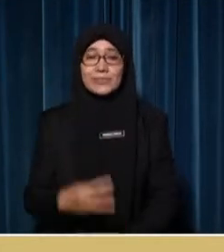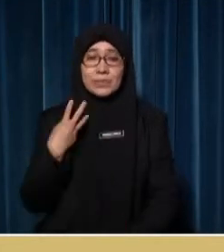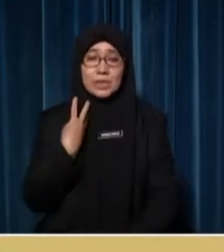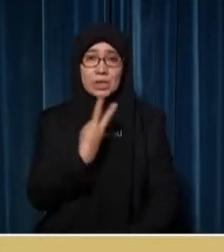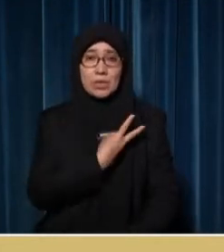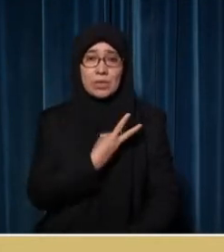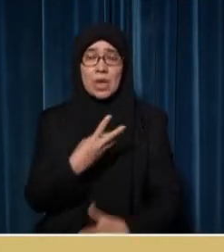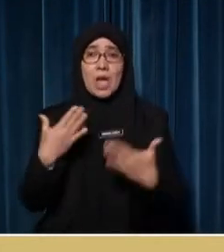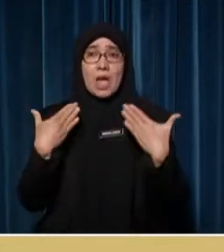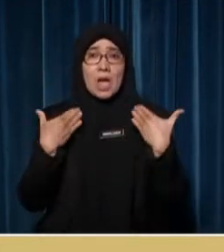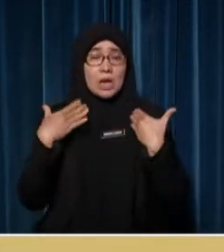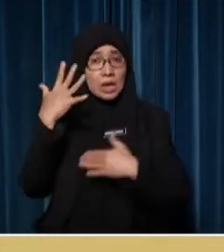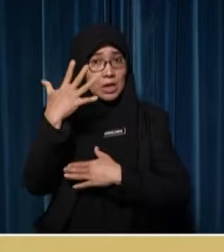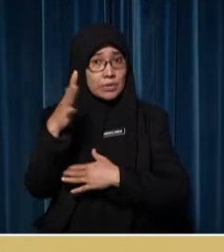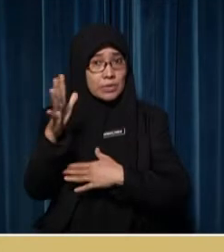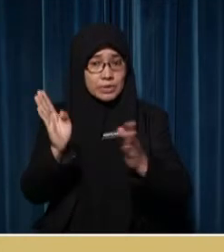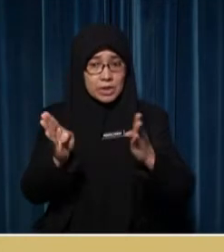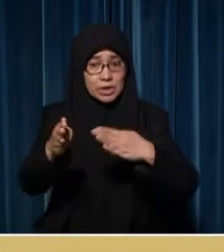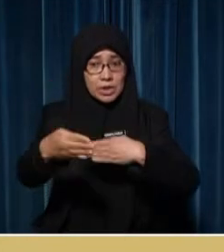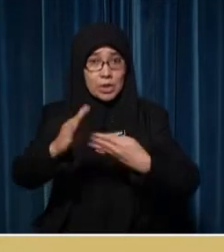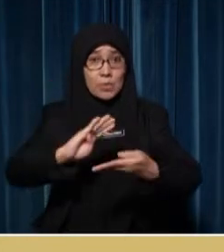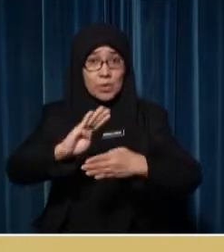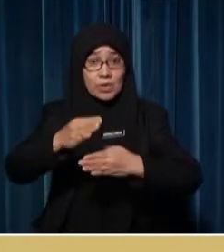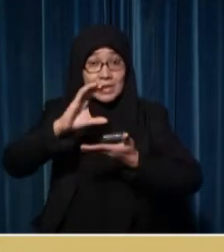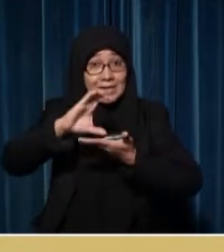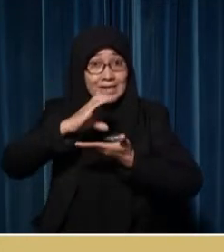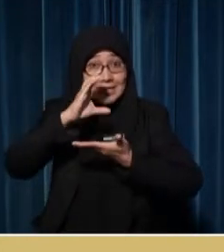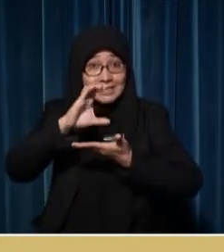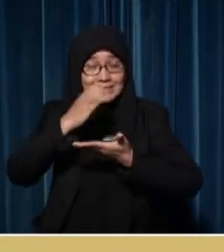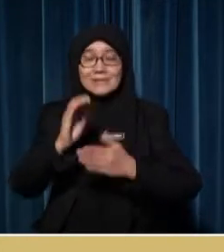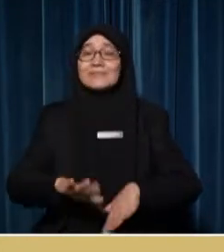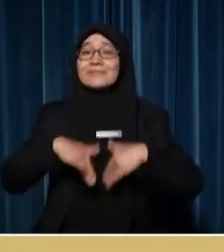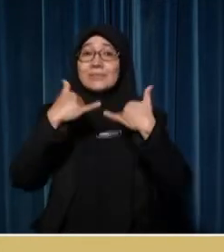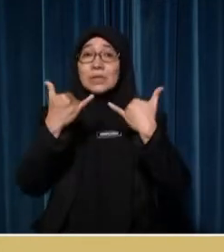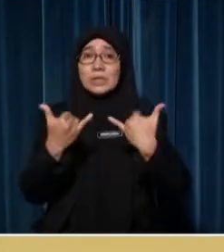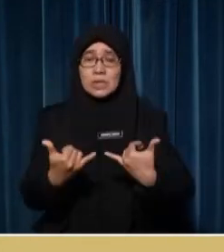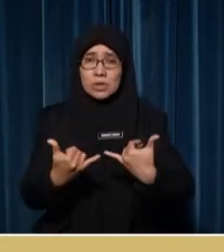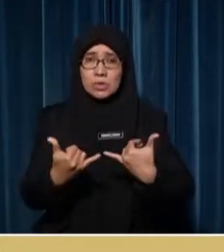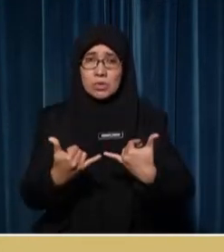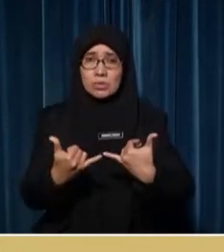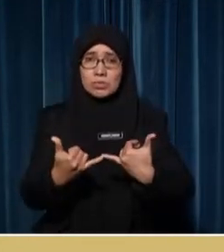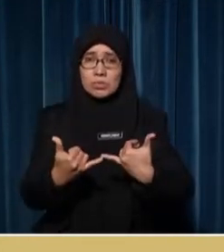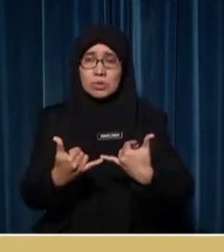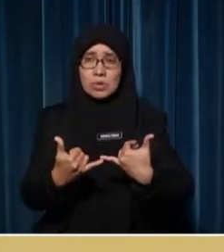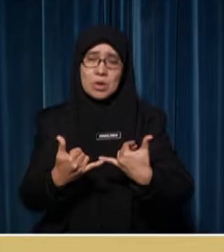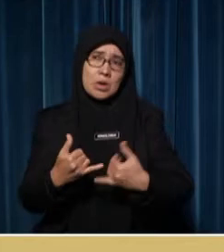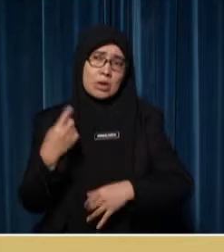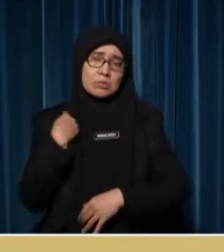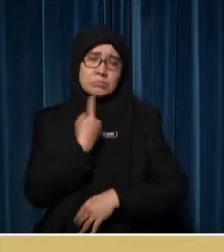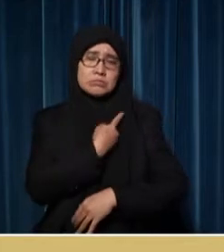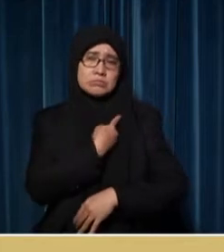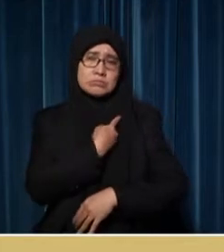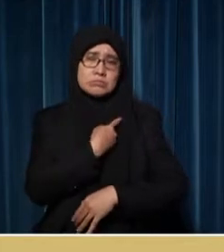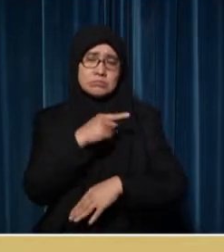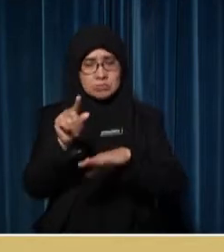have 15 boxes of cereal together. Now, instead of using addition,